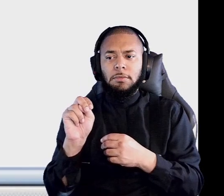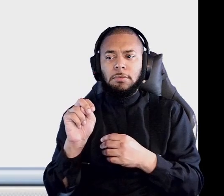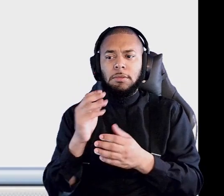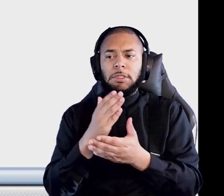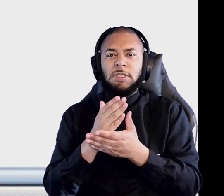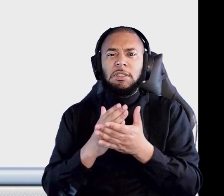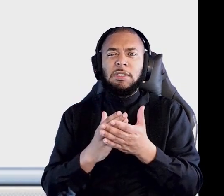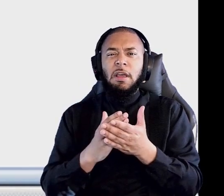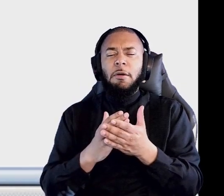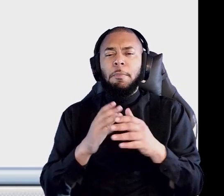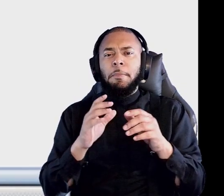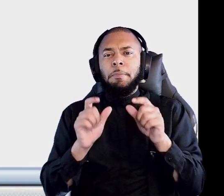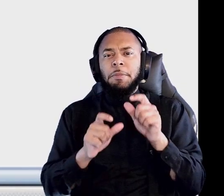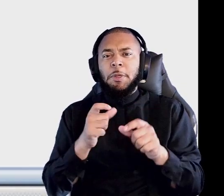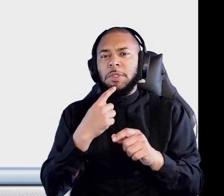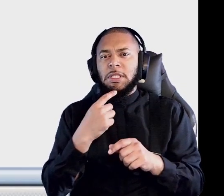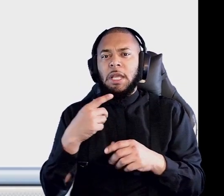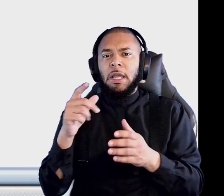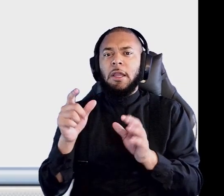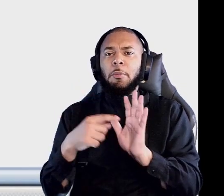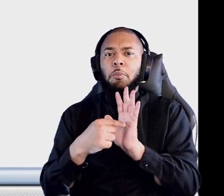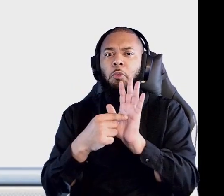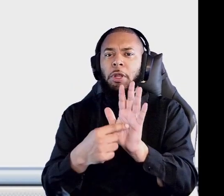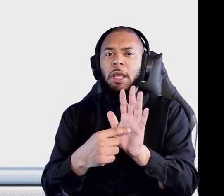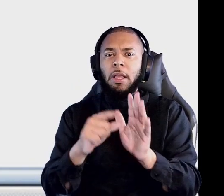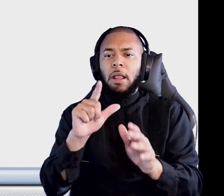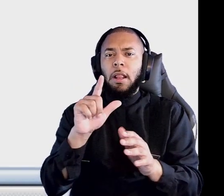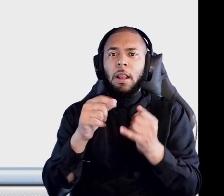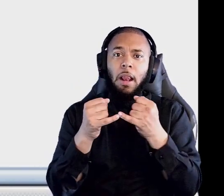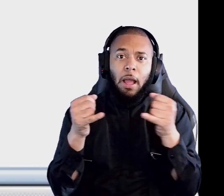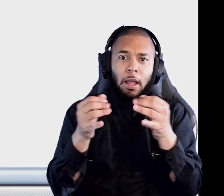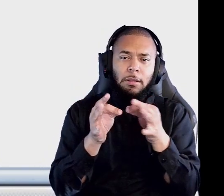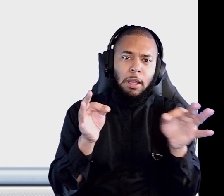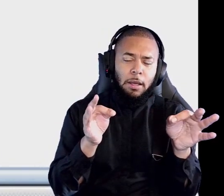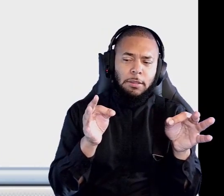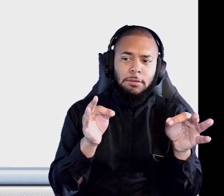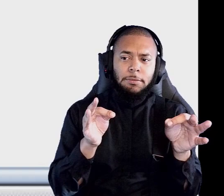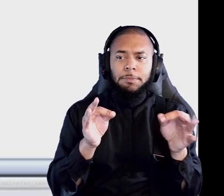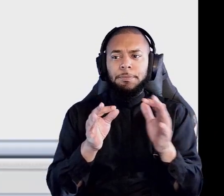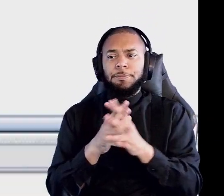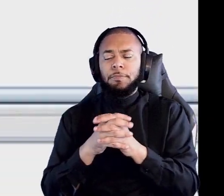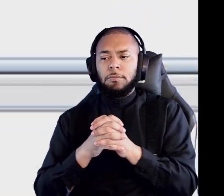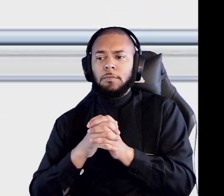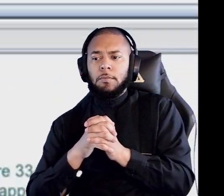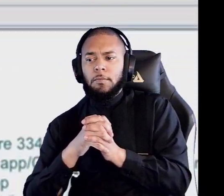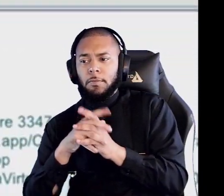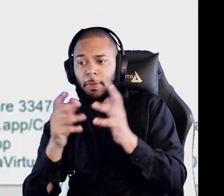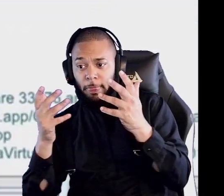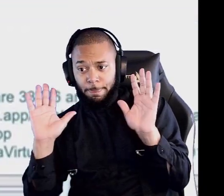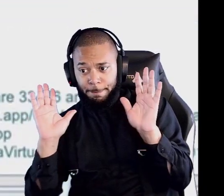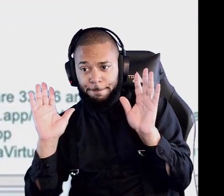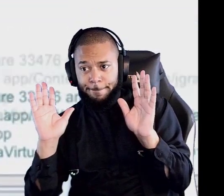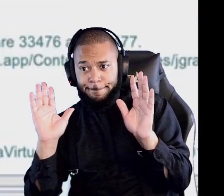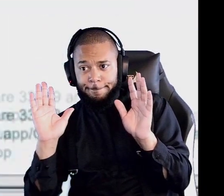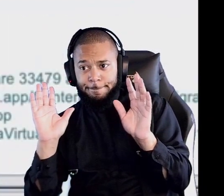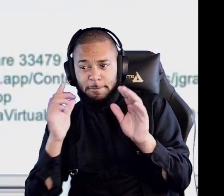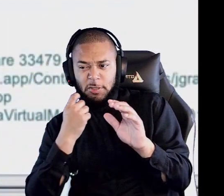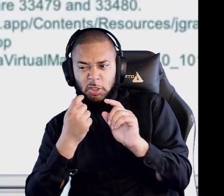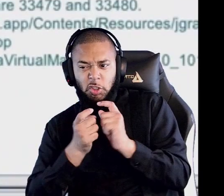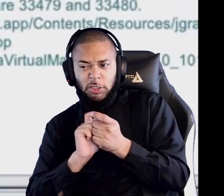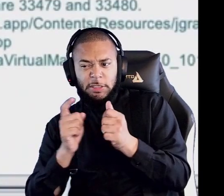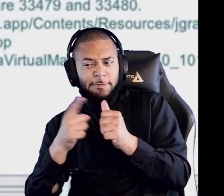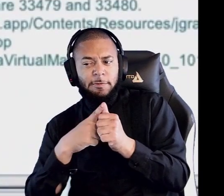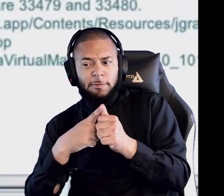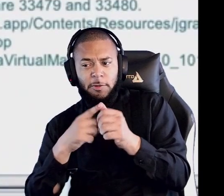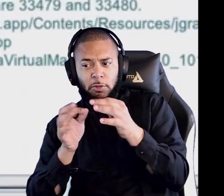print line, but it's print ln. Print ln, when I run it, and I just changed that first